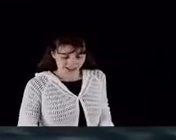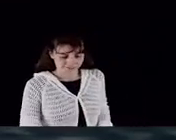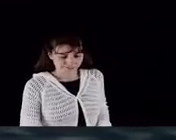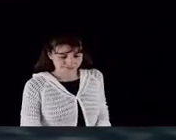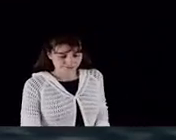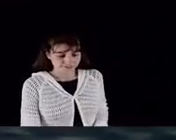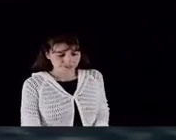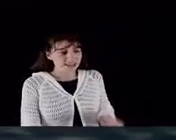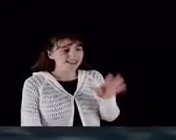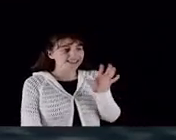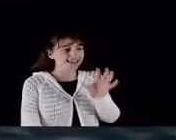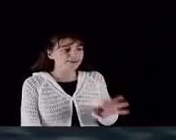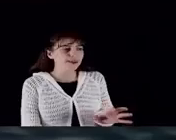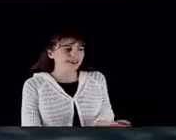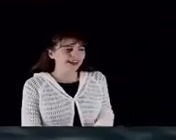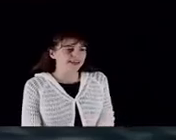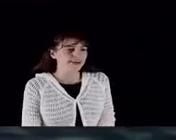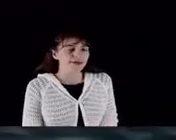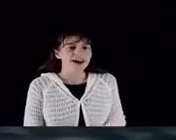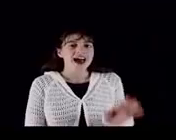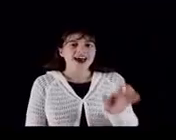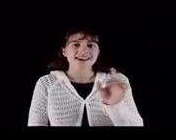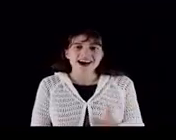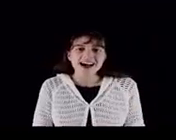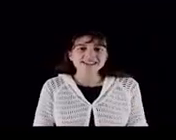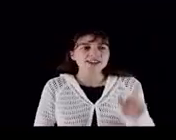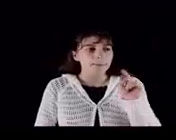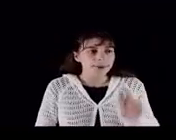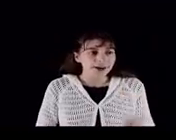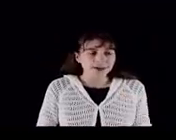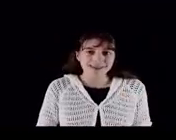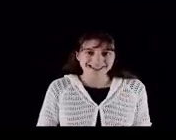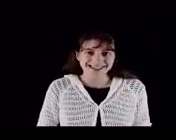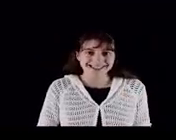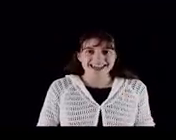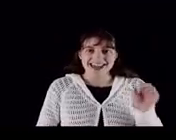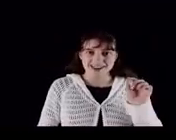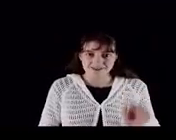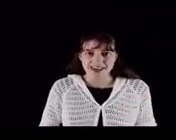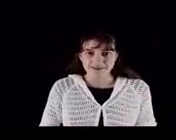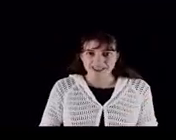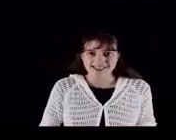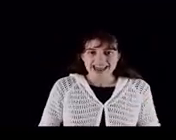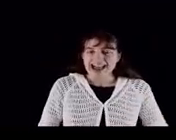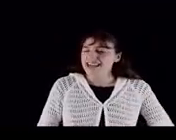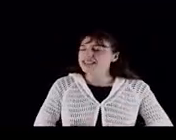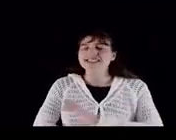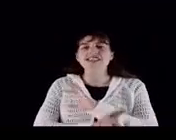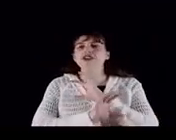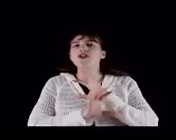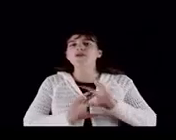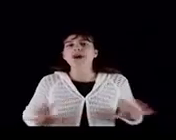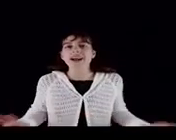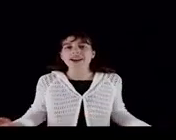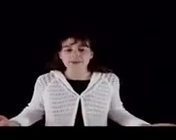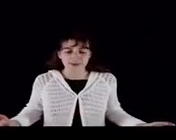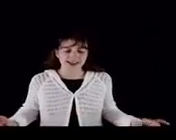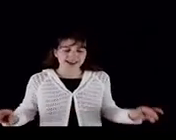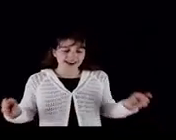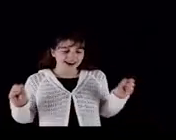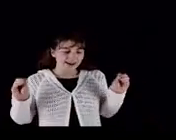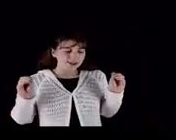journey. Today we're going to be talking about God's purpose in families. And this is an